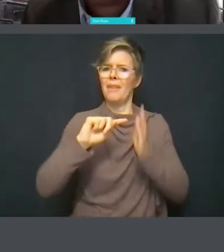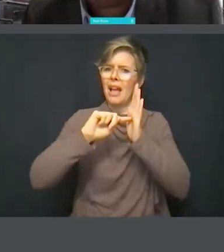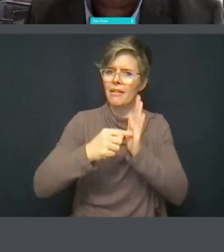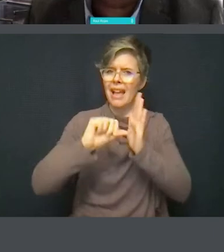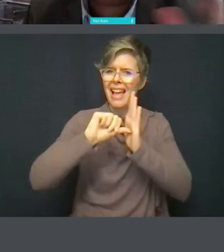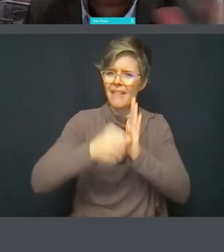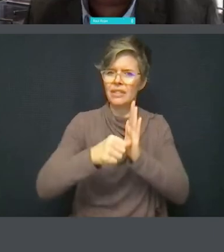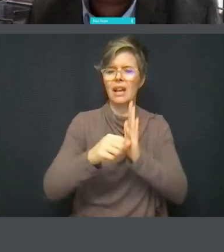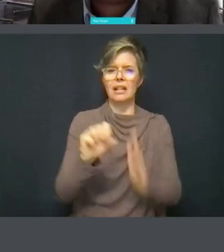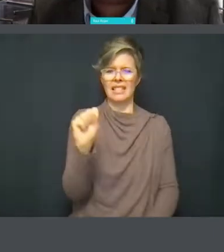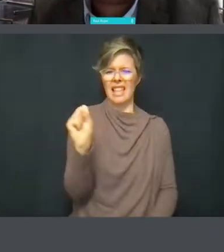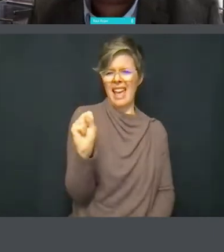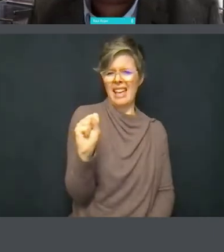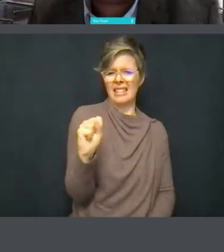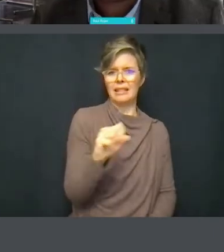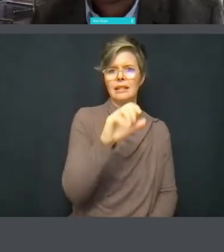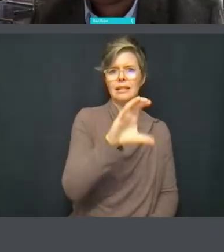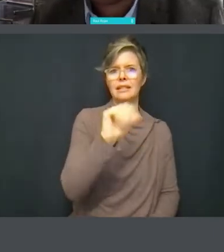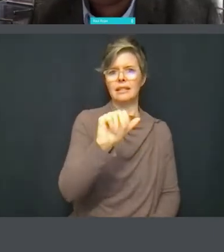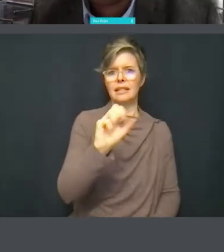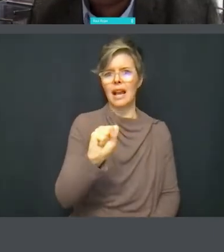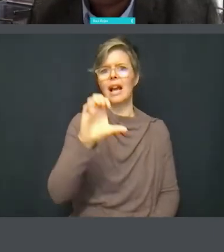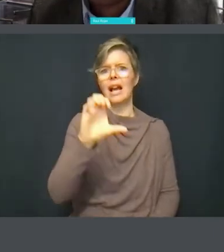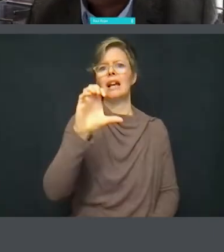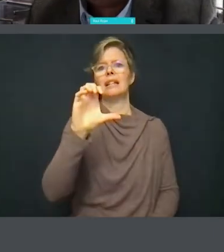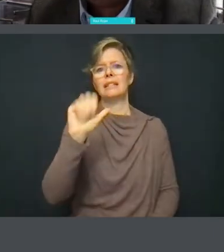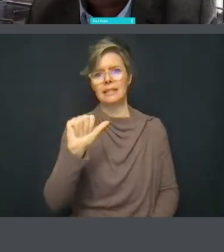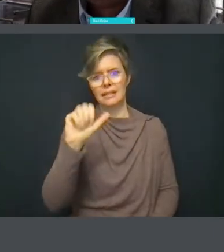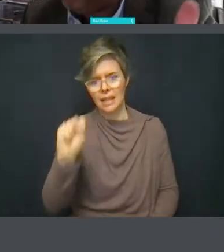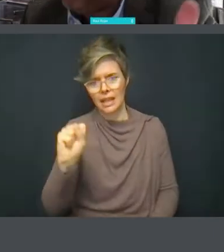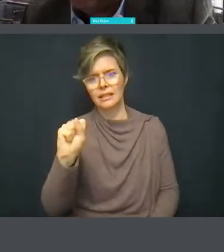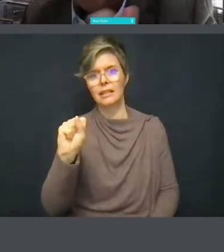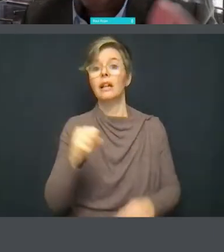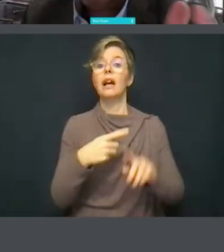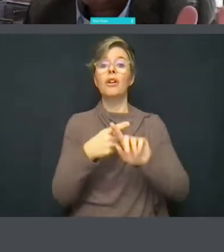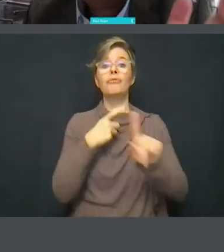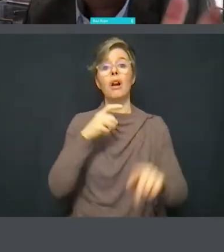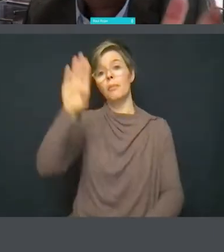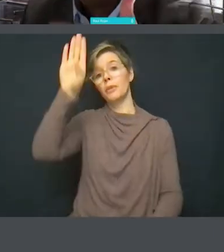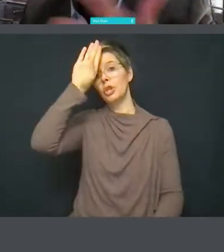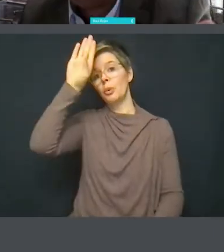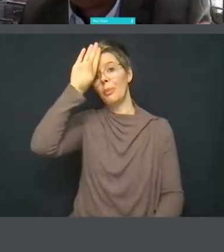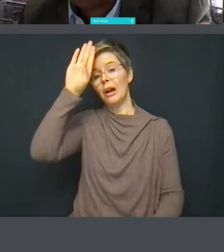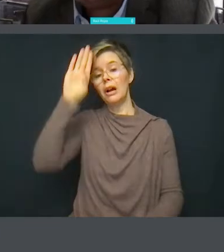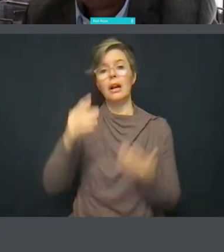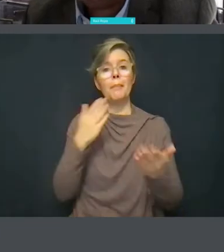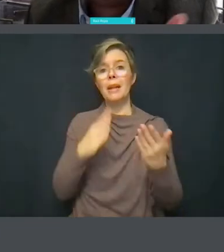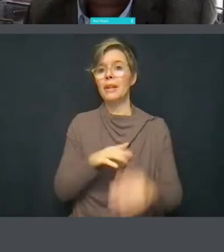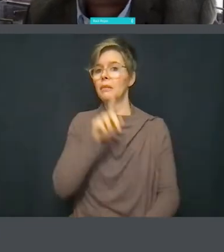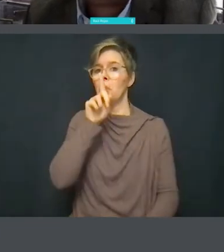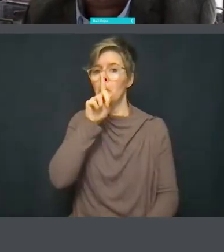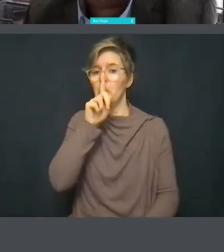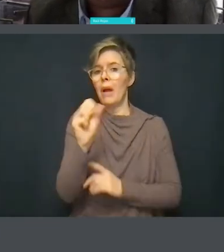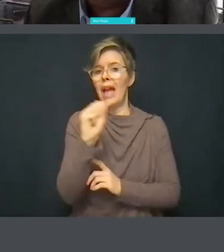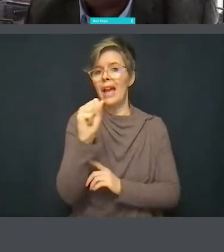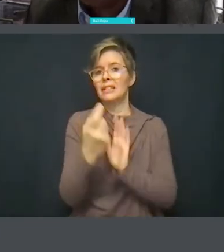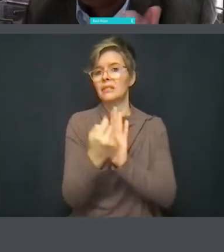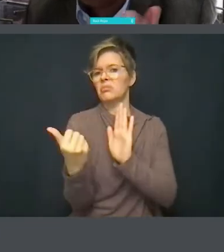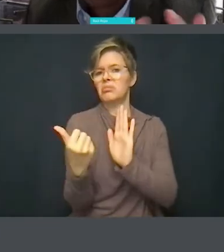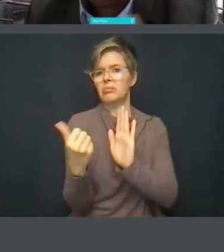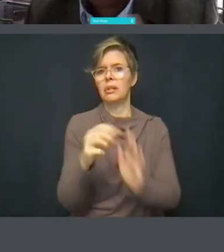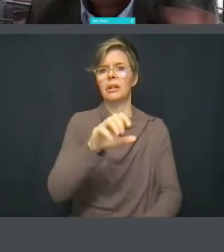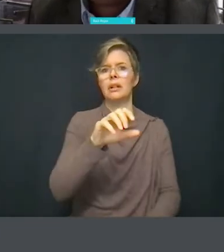say, Cuba or Puerto Rico, they probably would say casa, right? There are arguments that people say, is it really deletion or is it